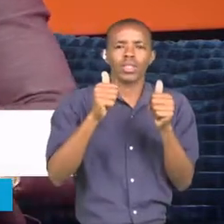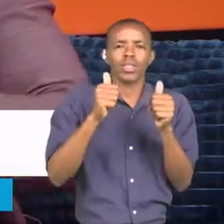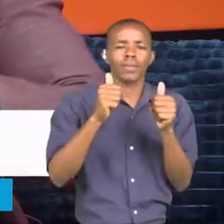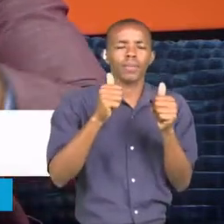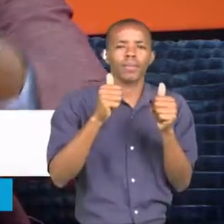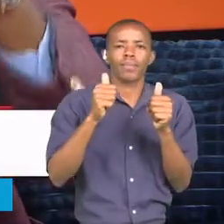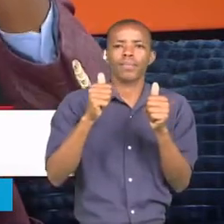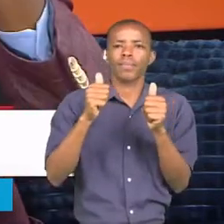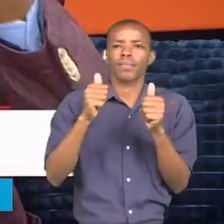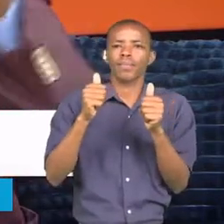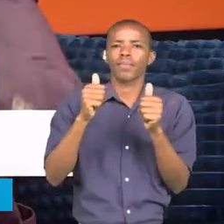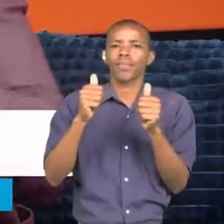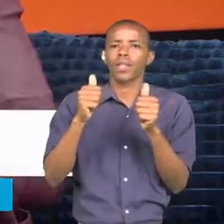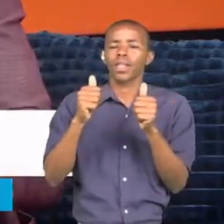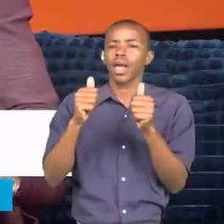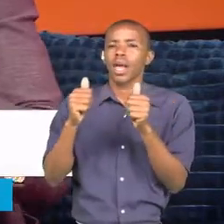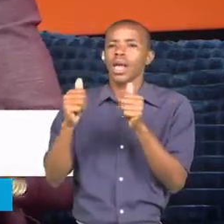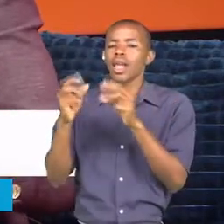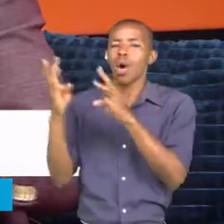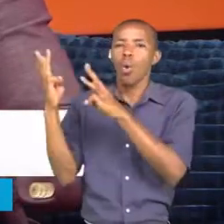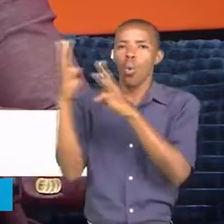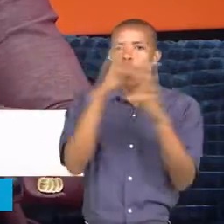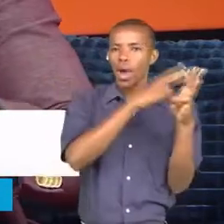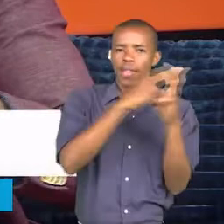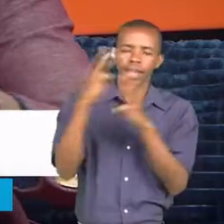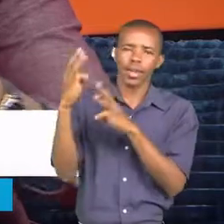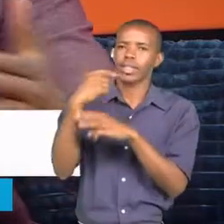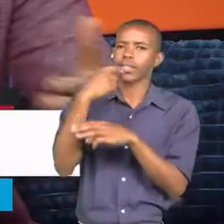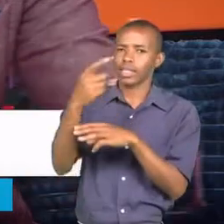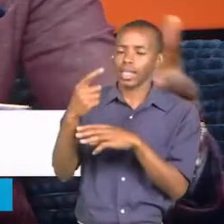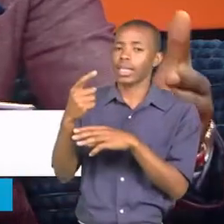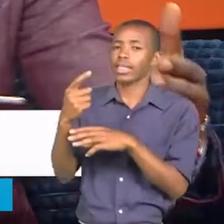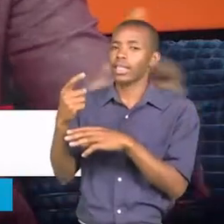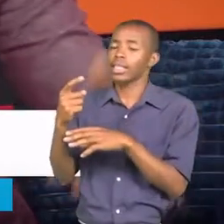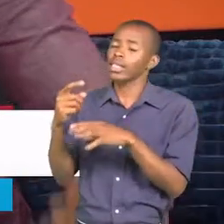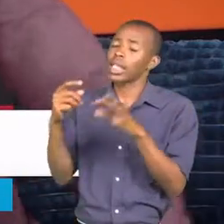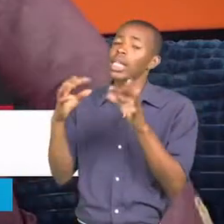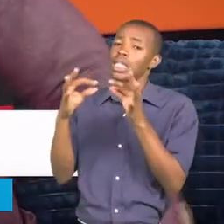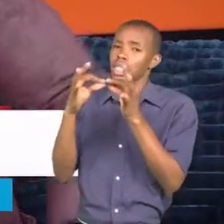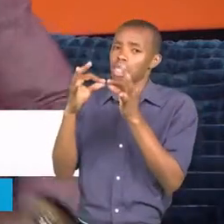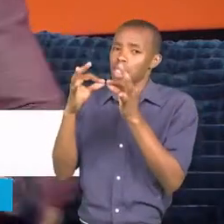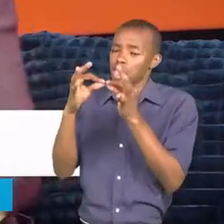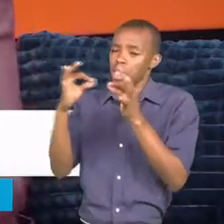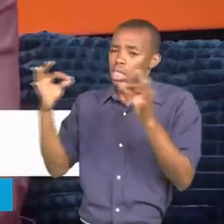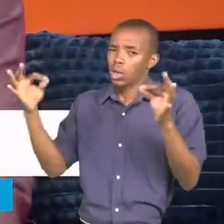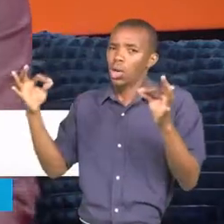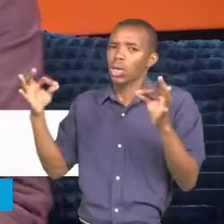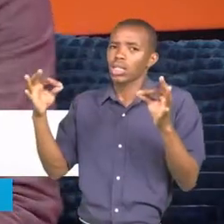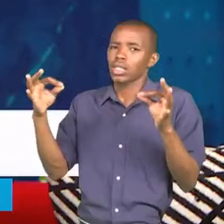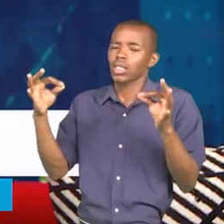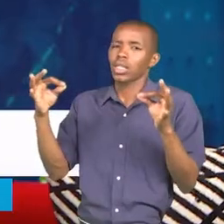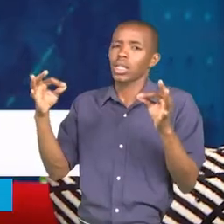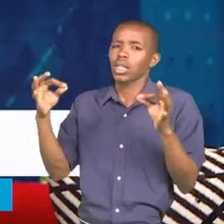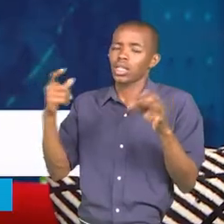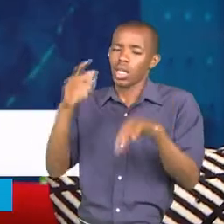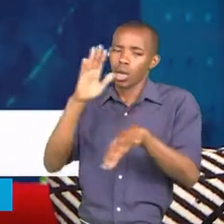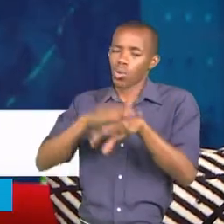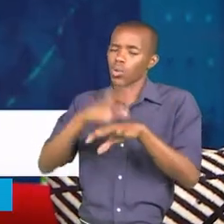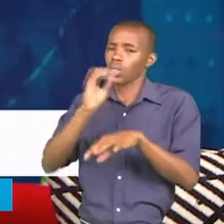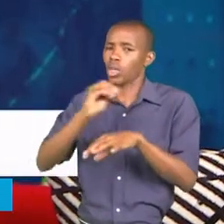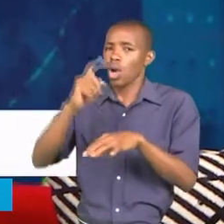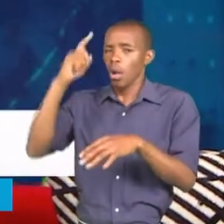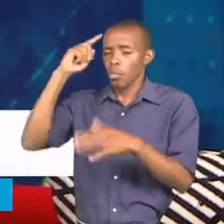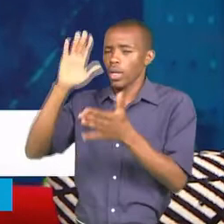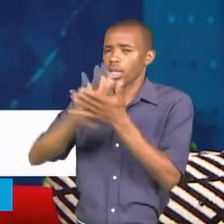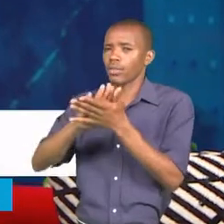even the weatherman has said, indeed, this will kind of take long. And it's unfortunate because you can believe